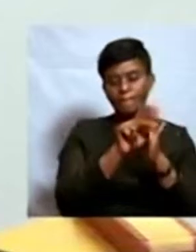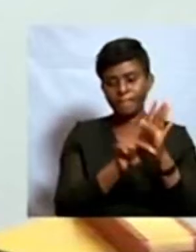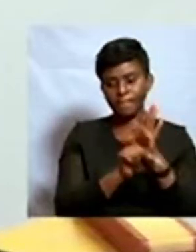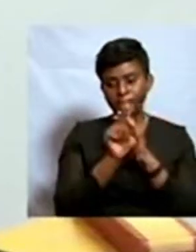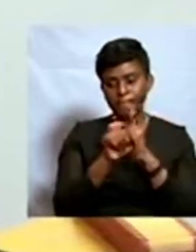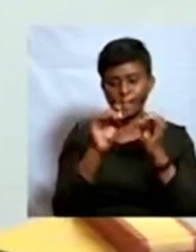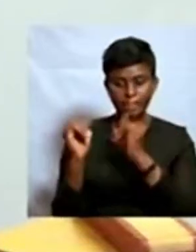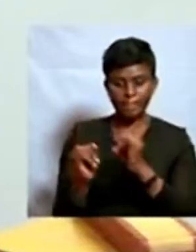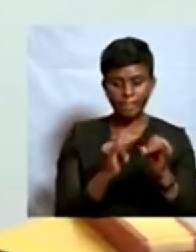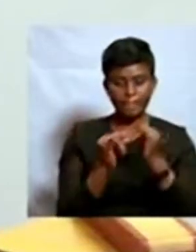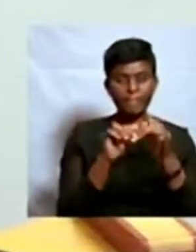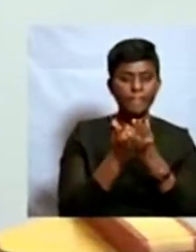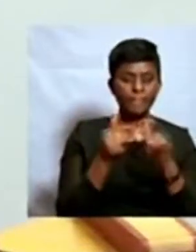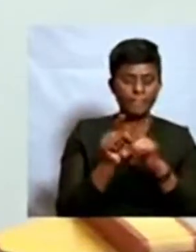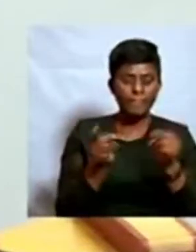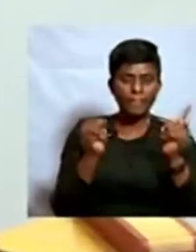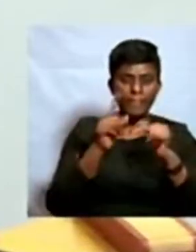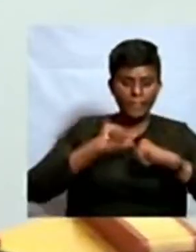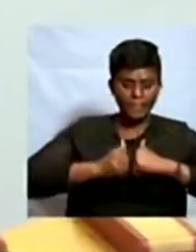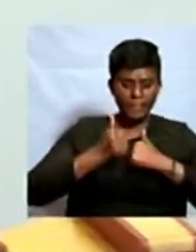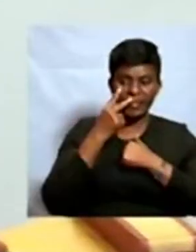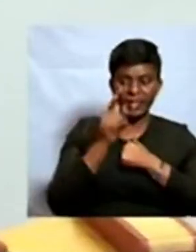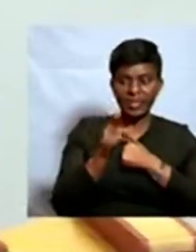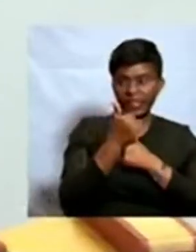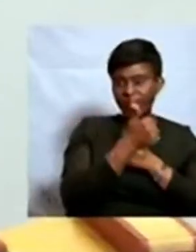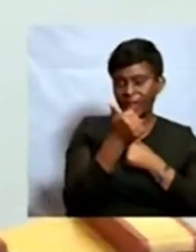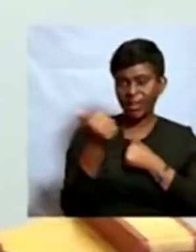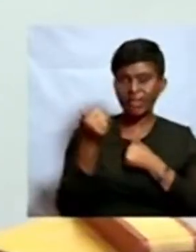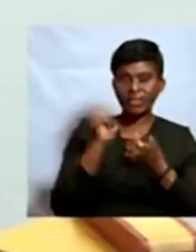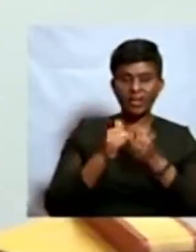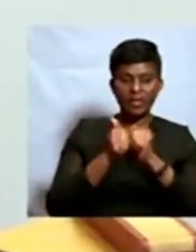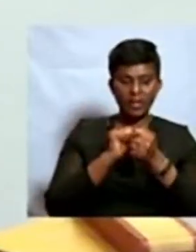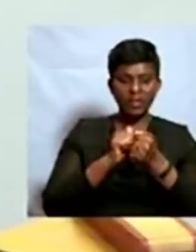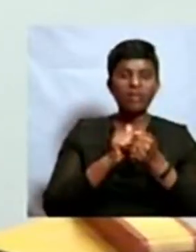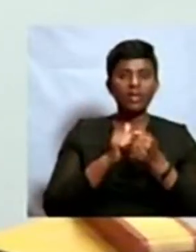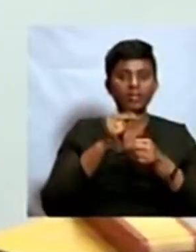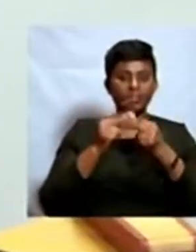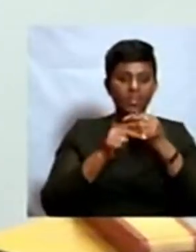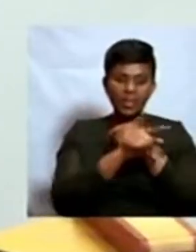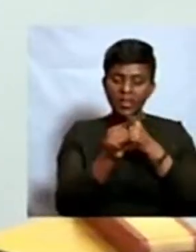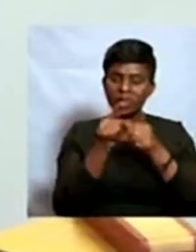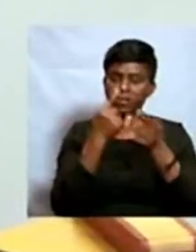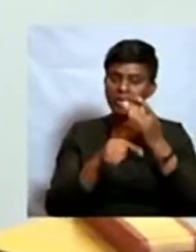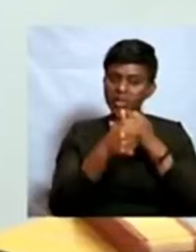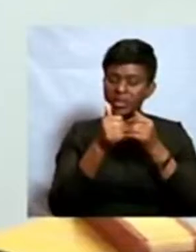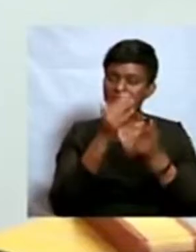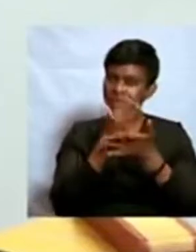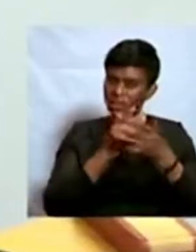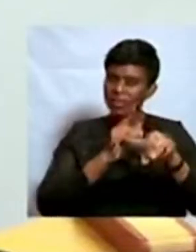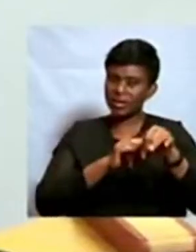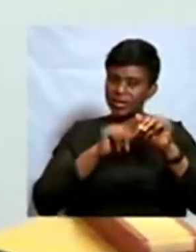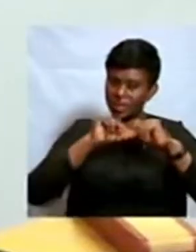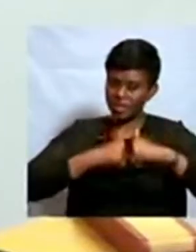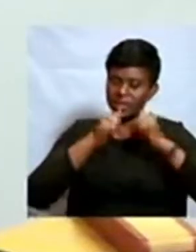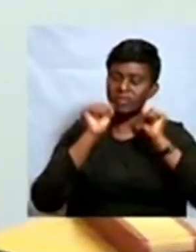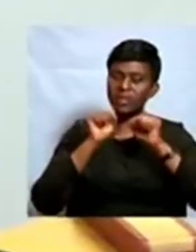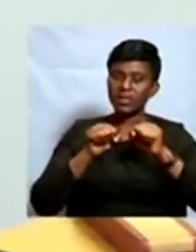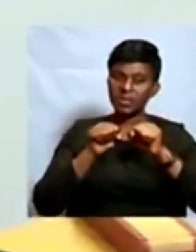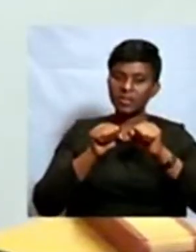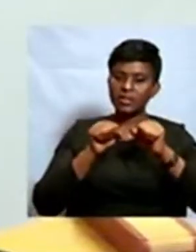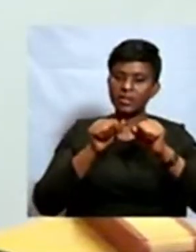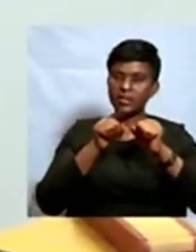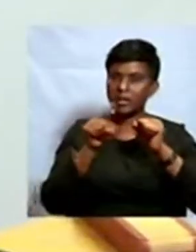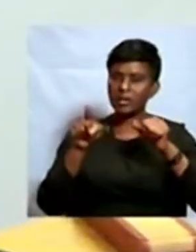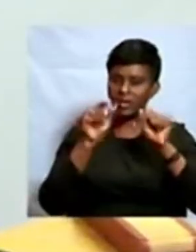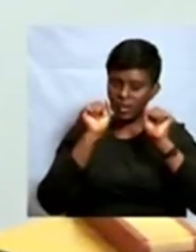being implemented, and whenever we see any lapse, then as at some point they